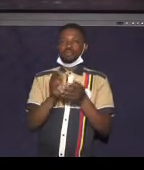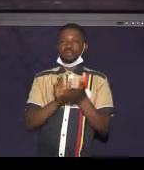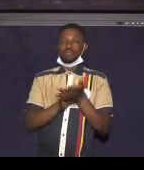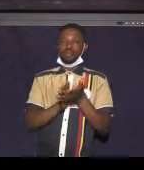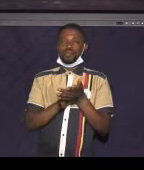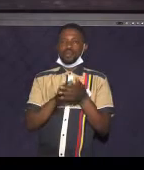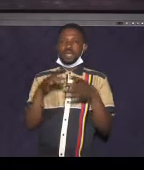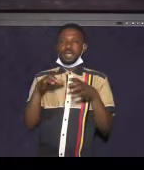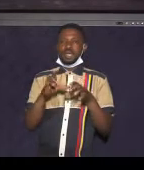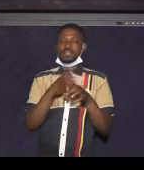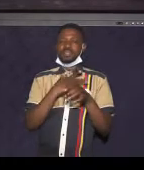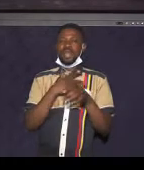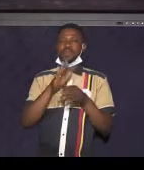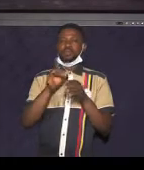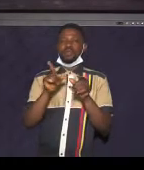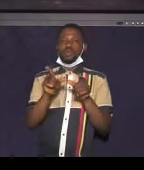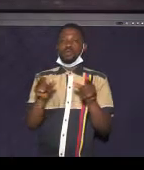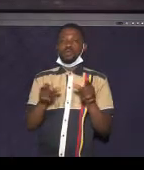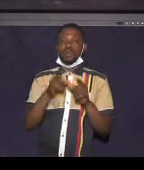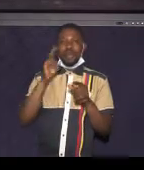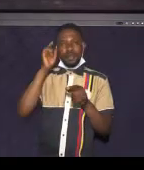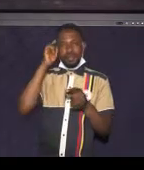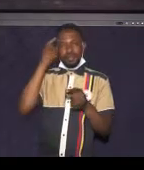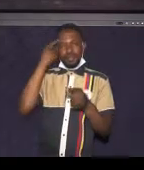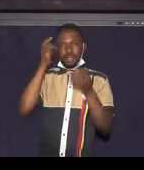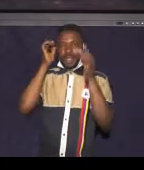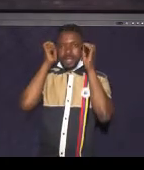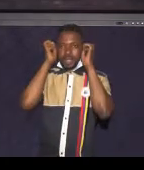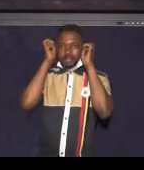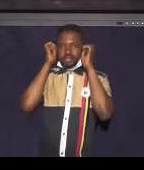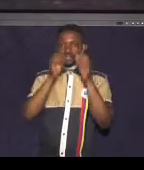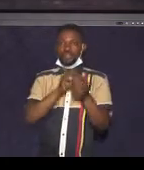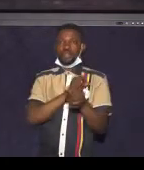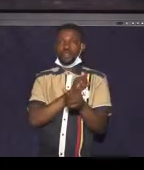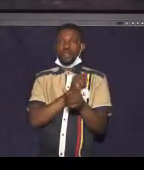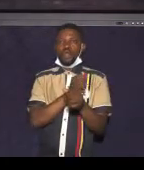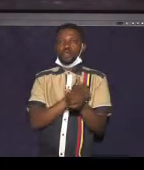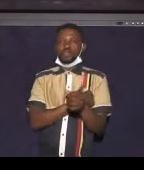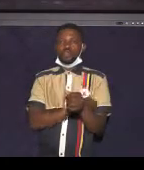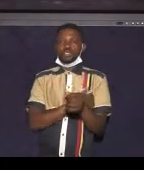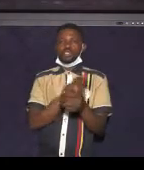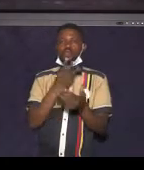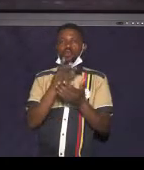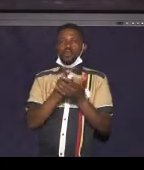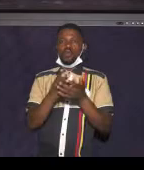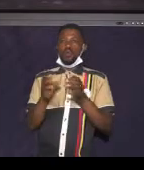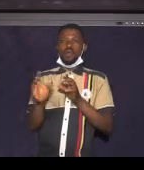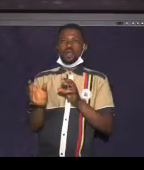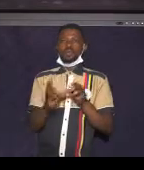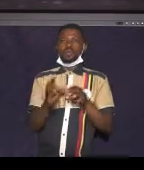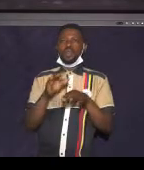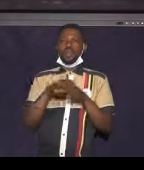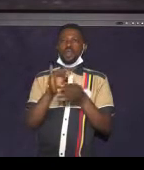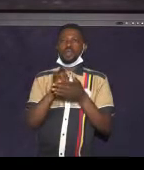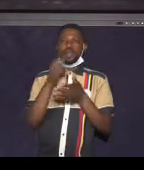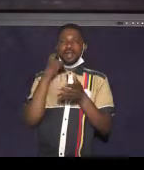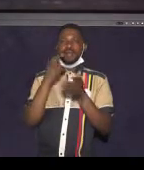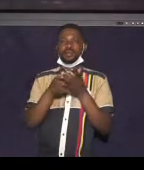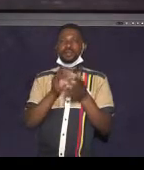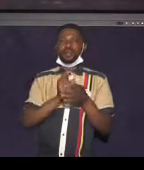your class, and your local government education authority. Well done. On that note, I